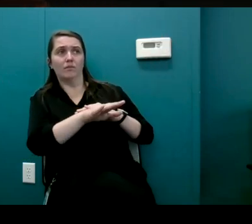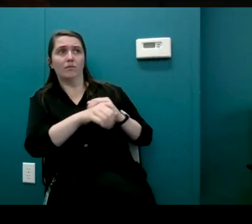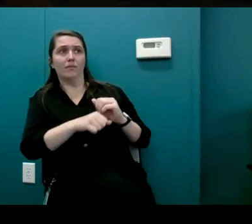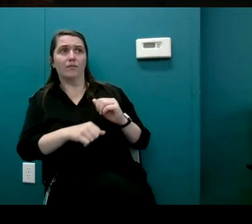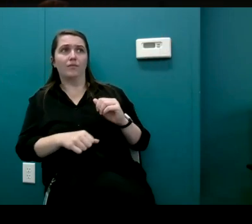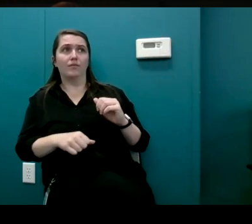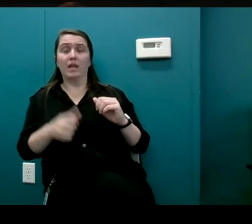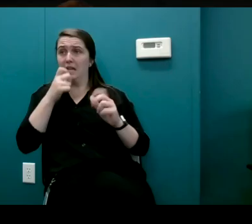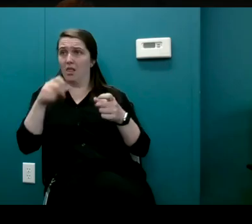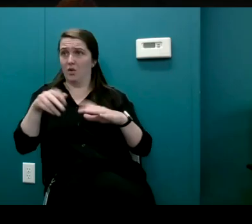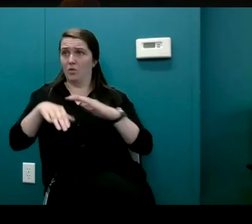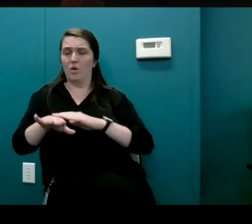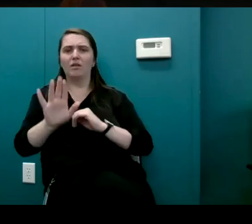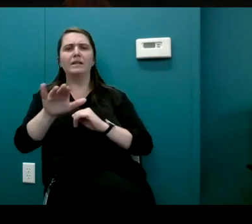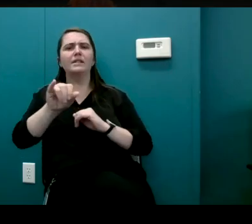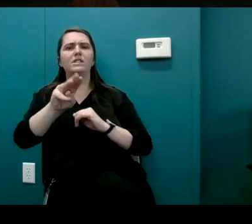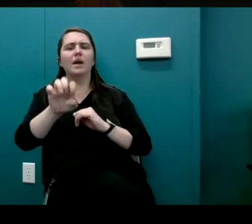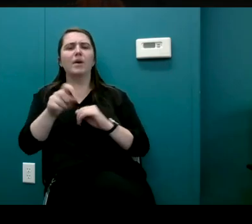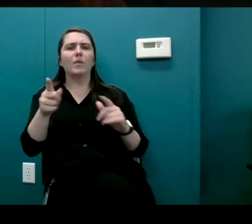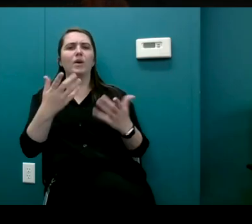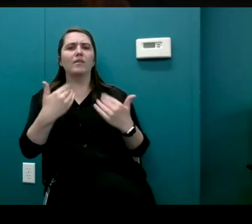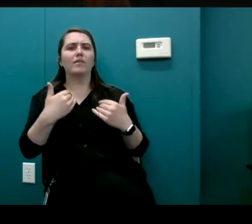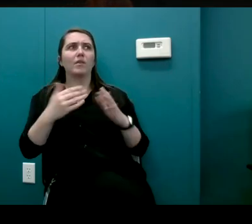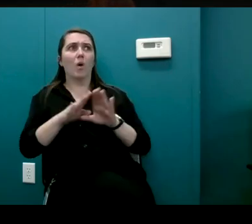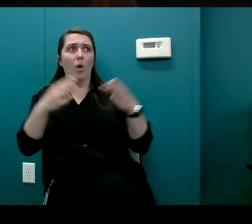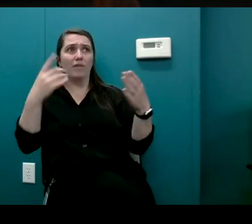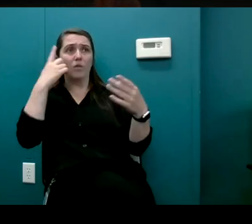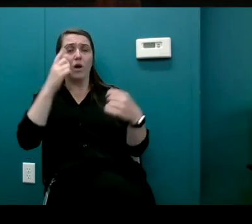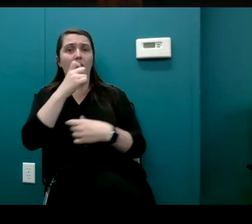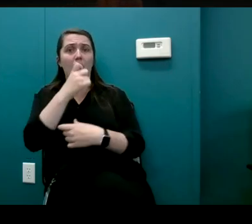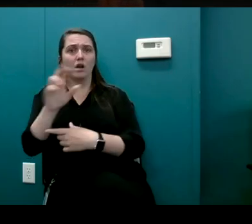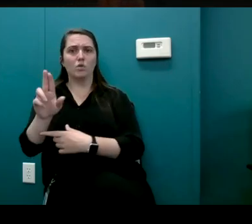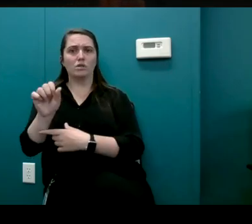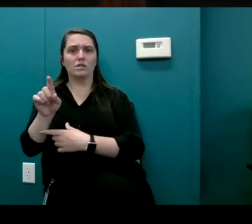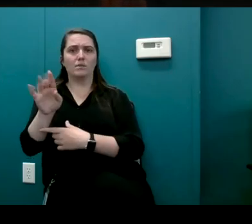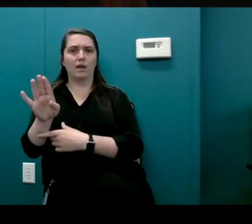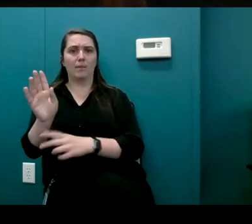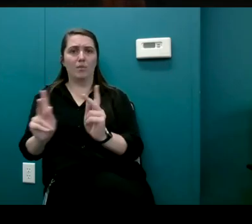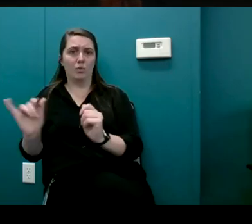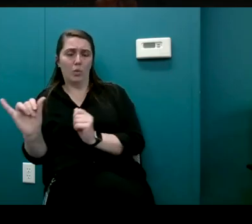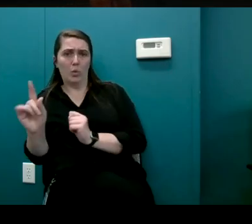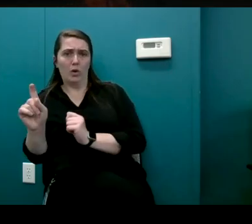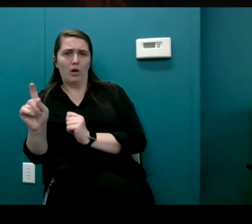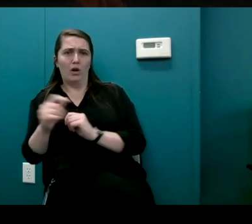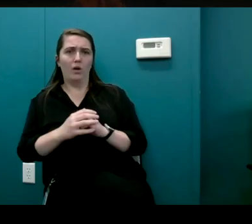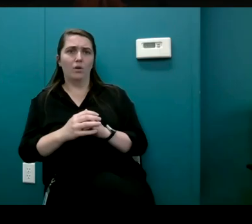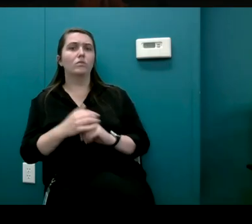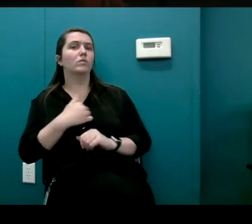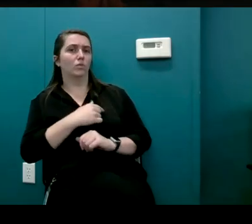document. Jamie, do we have it open to non-USDB people? We